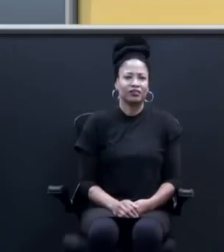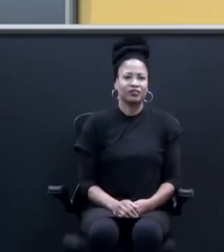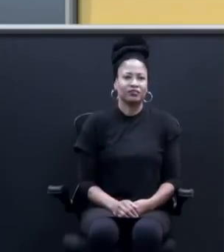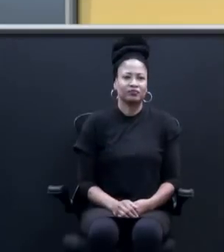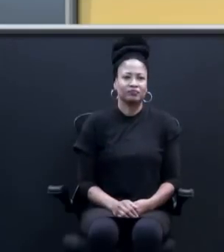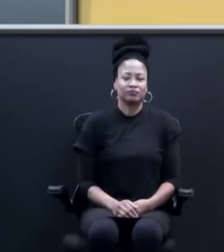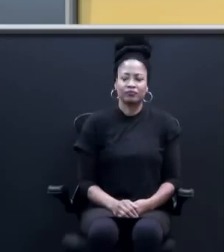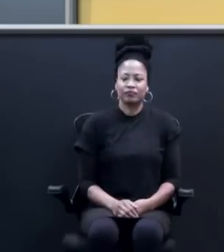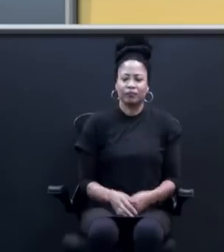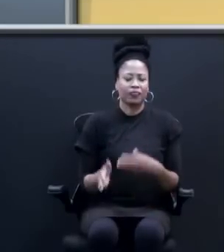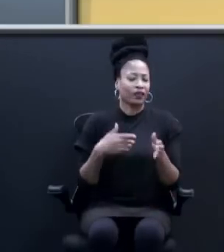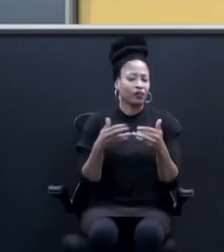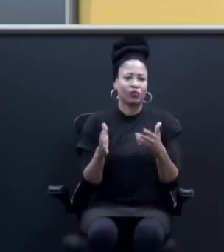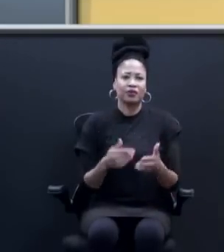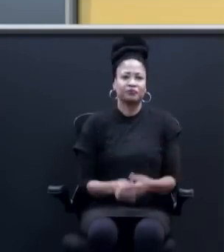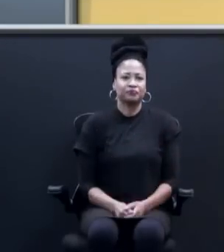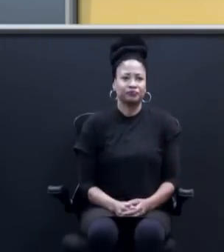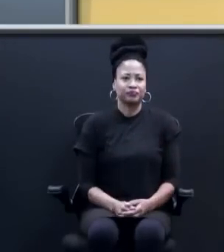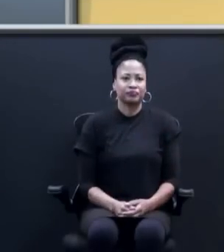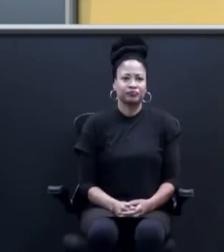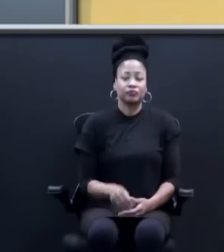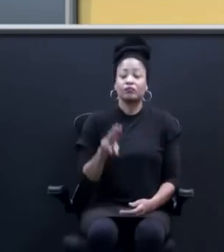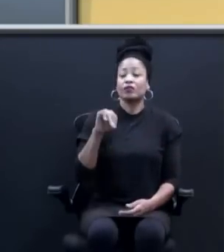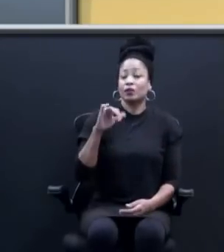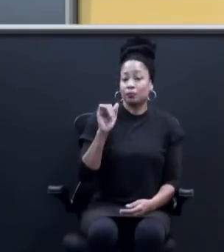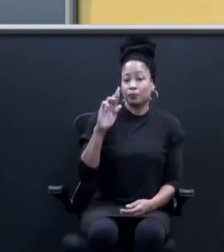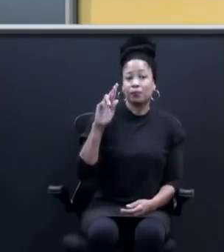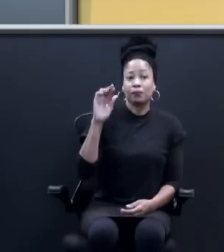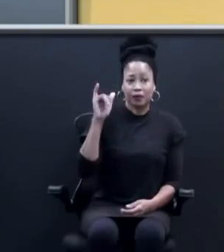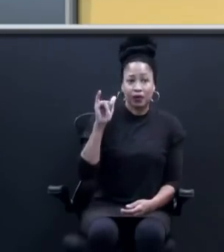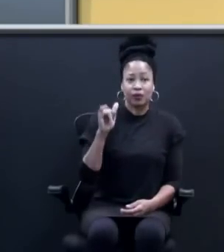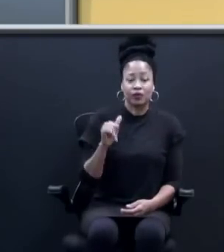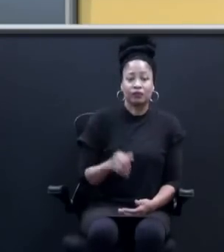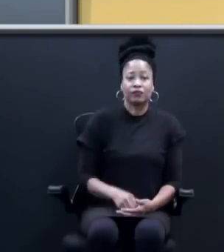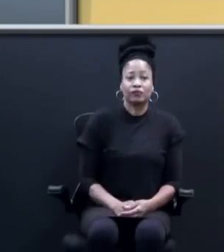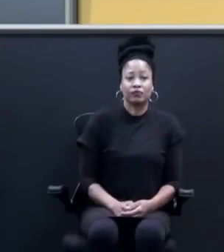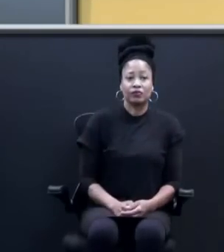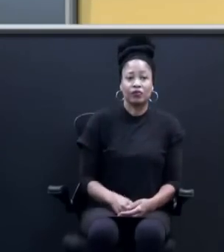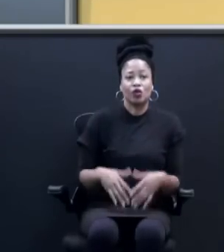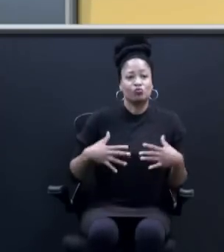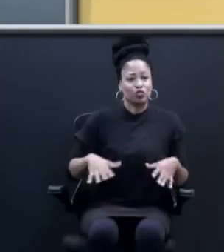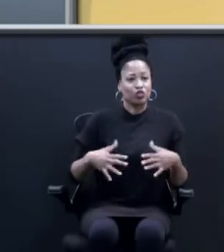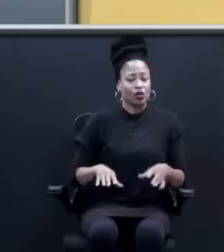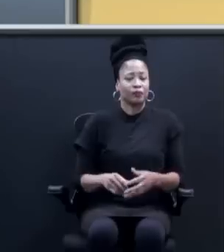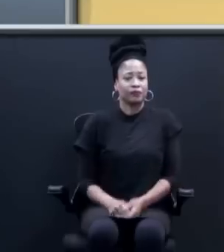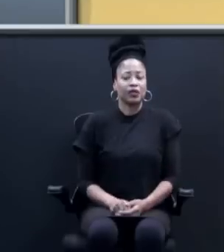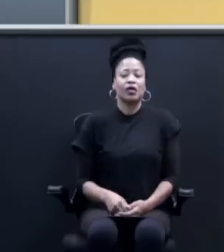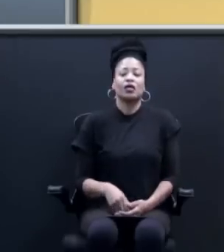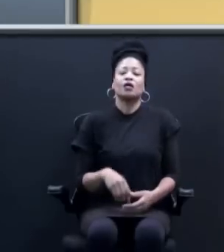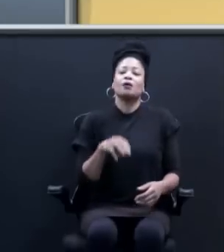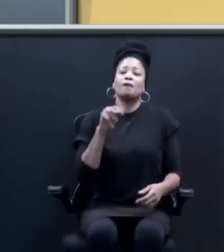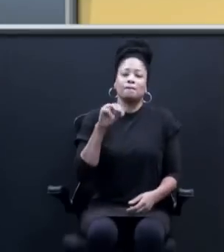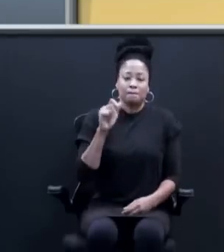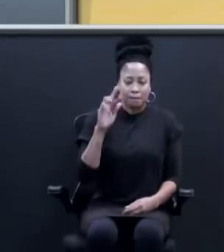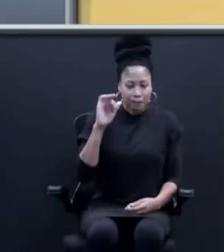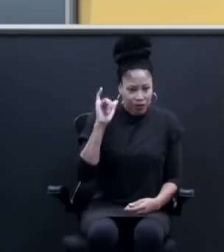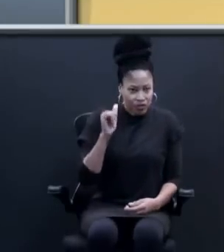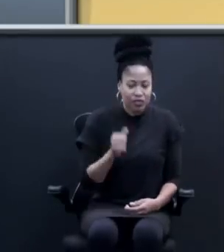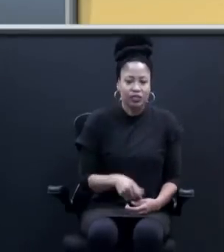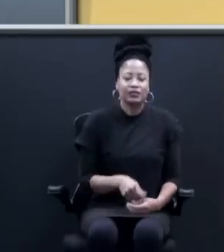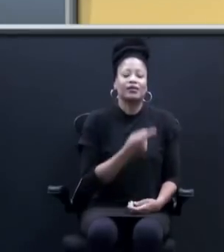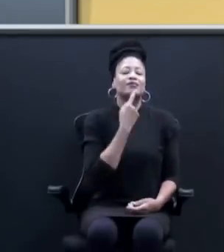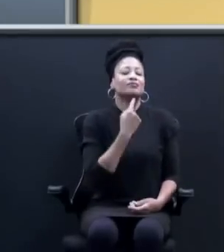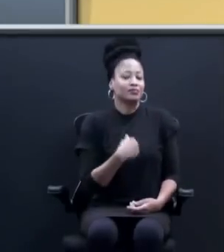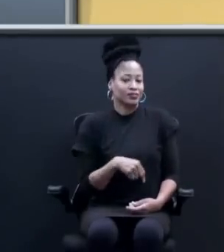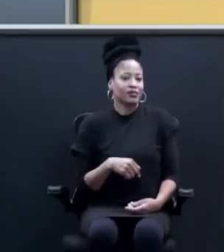But anyway, she thought it was a gardener. She said, look, tell me where you laid him and we'll take him away. Go ahead and